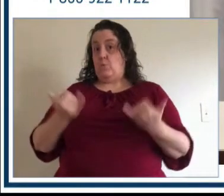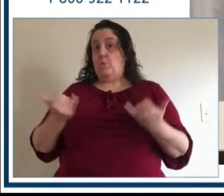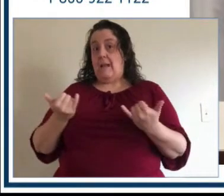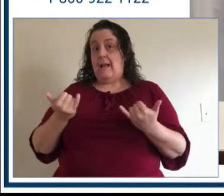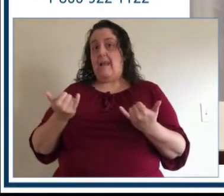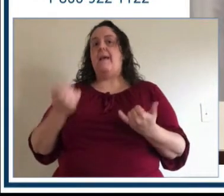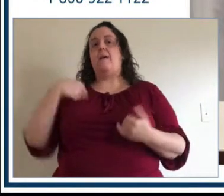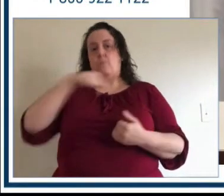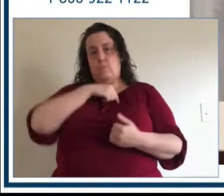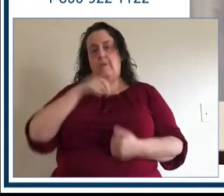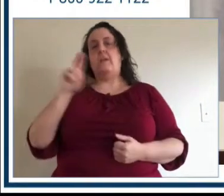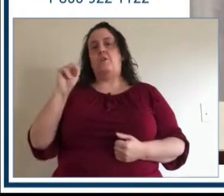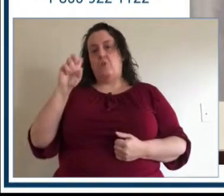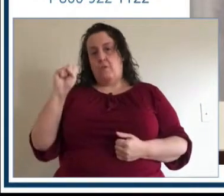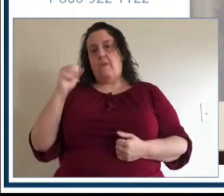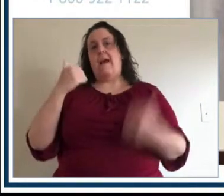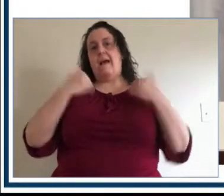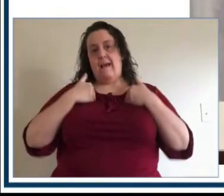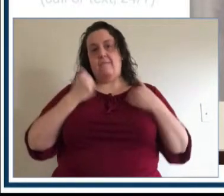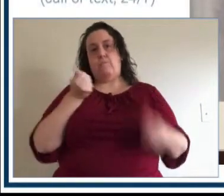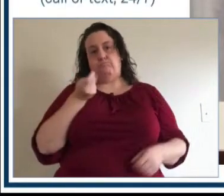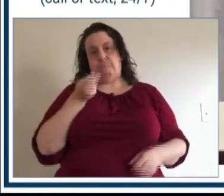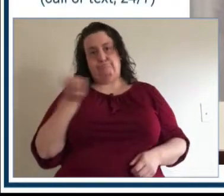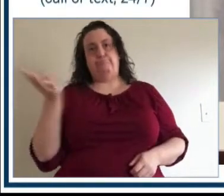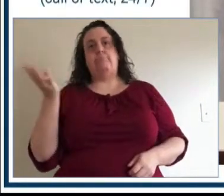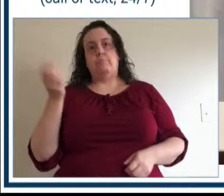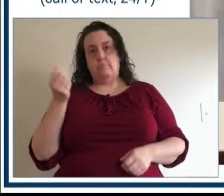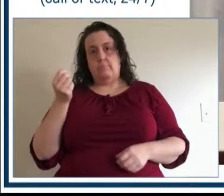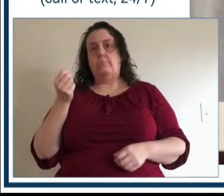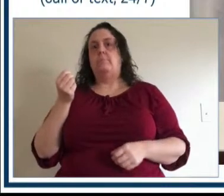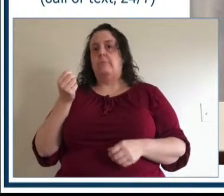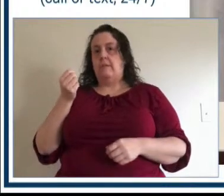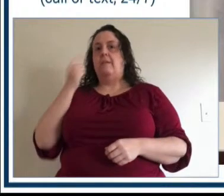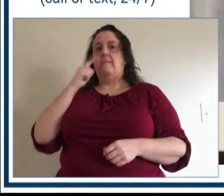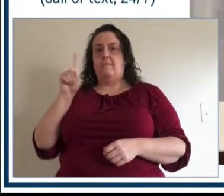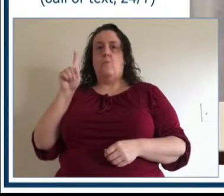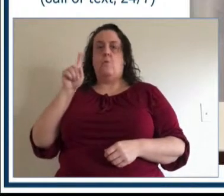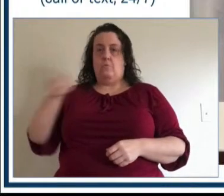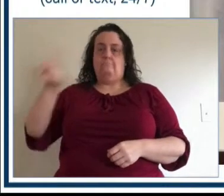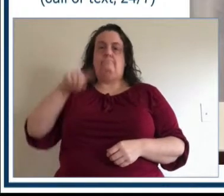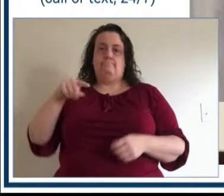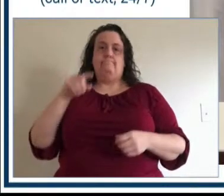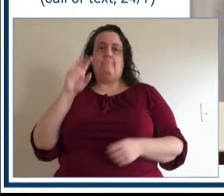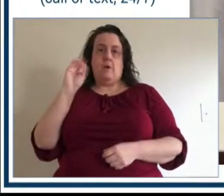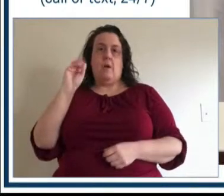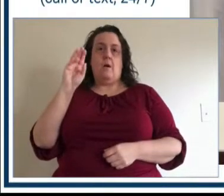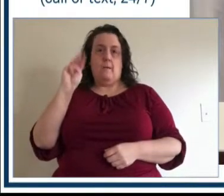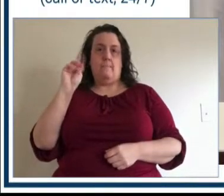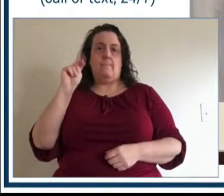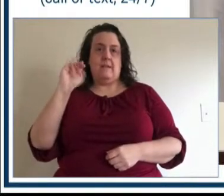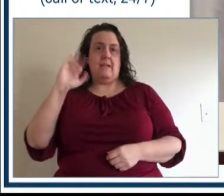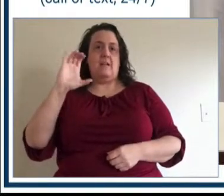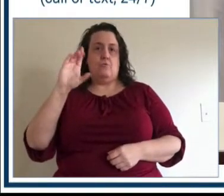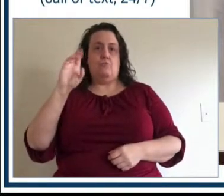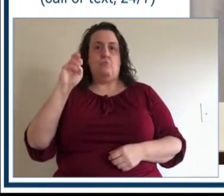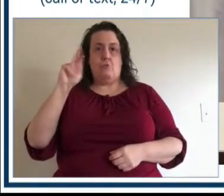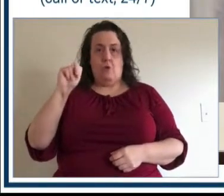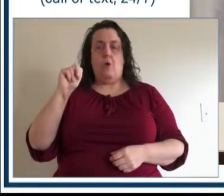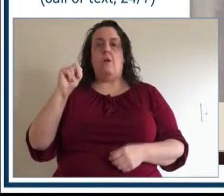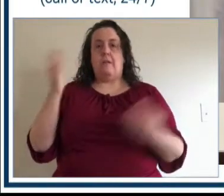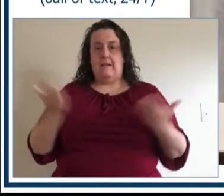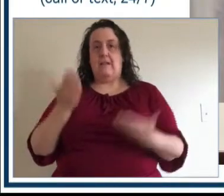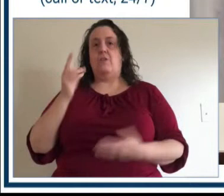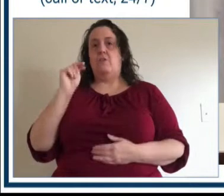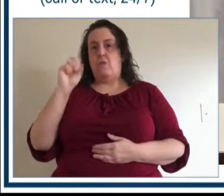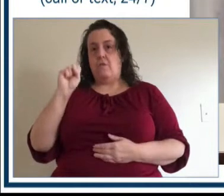a number of confirmed cases of the variant in Nova Scotia. I've been in contact with the other Atlantic